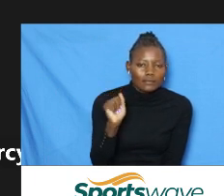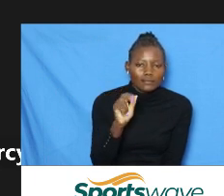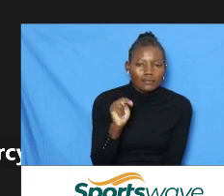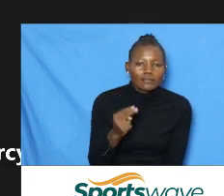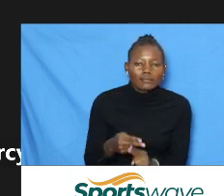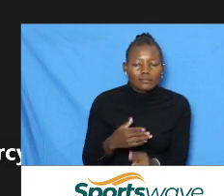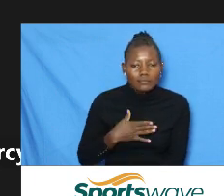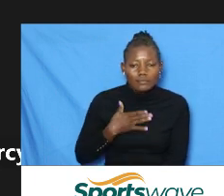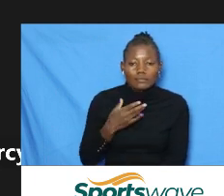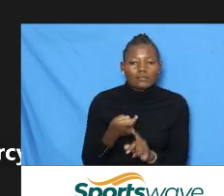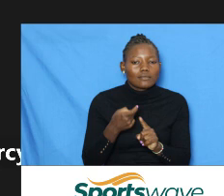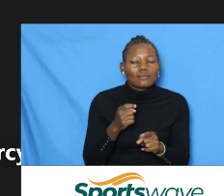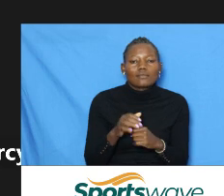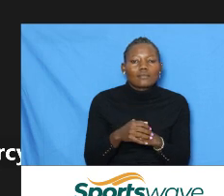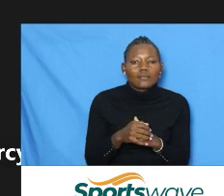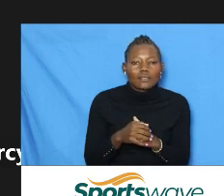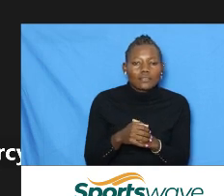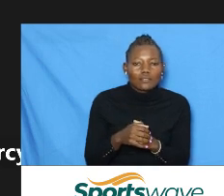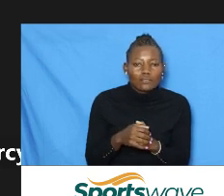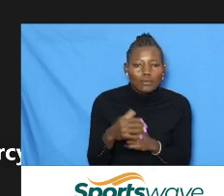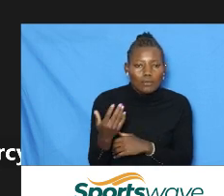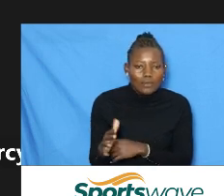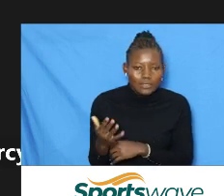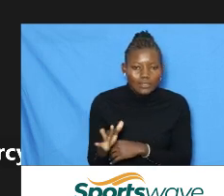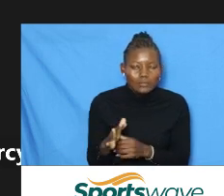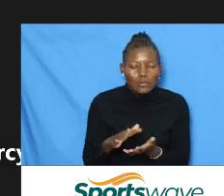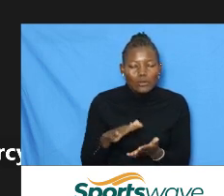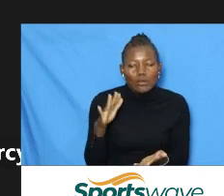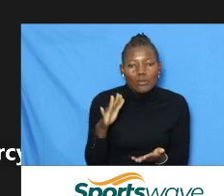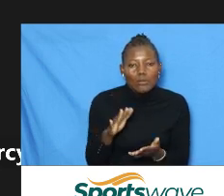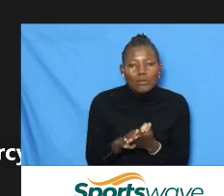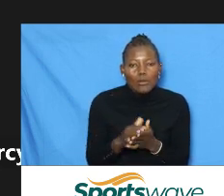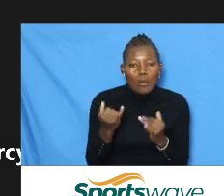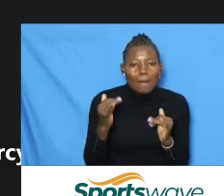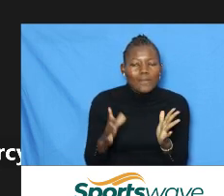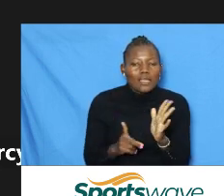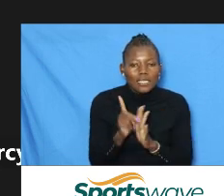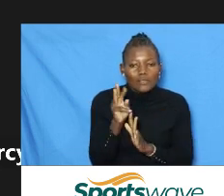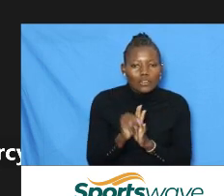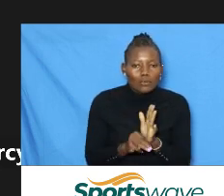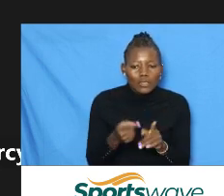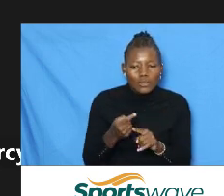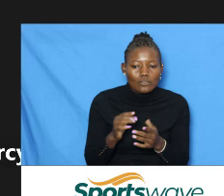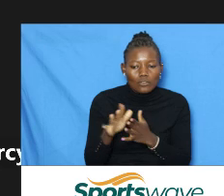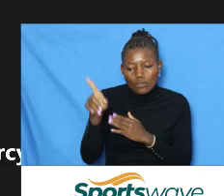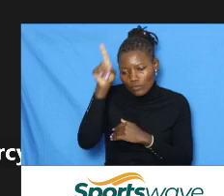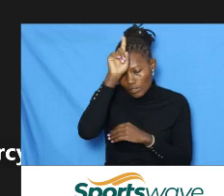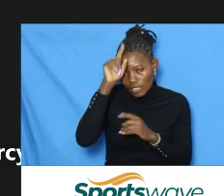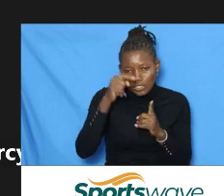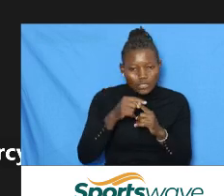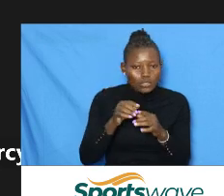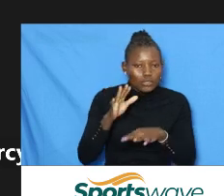I'm from All One Basketball, majorly in player development from grassroots to elite